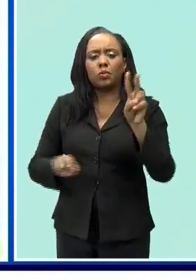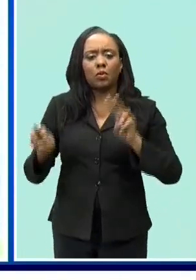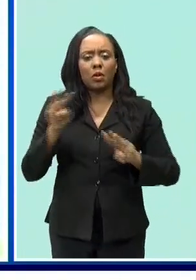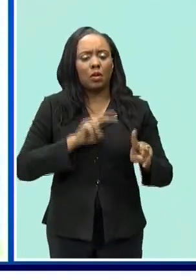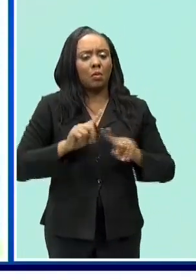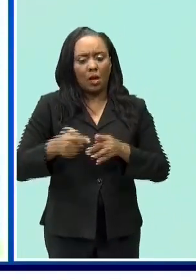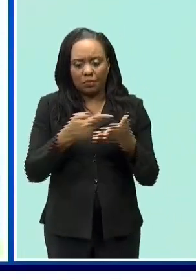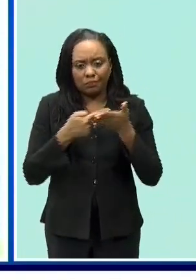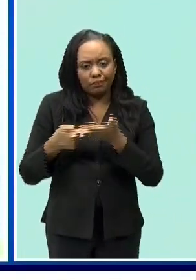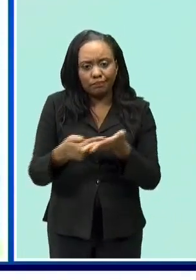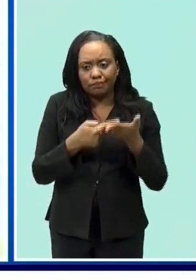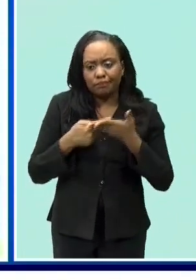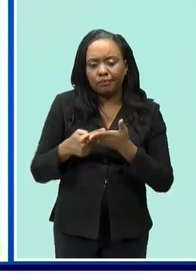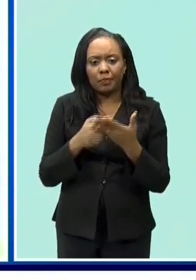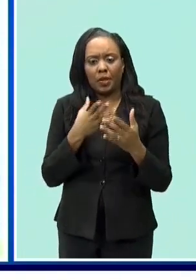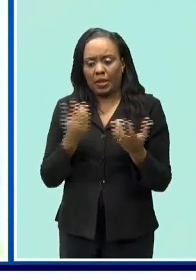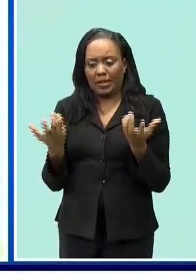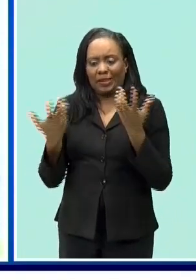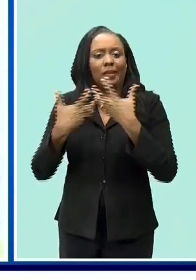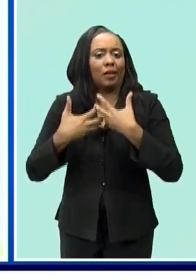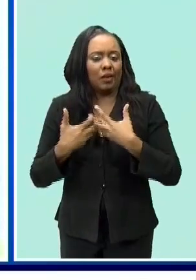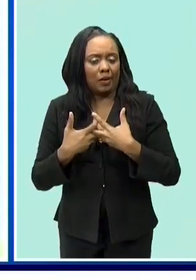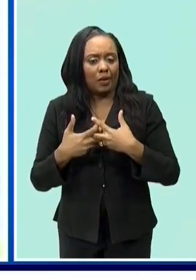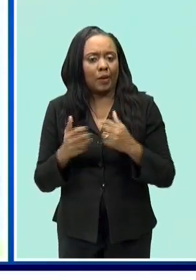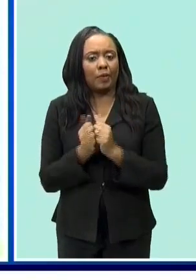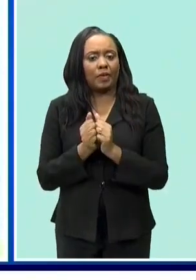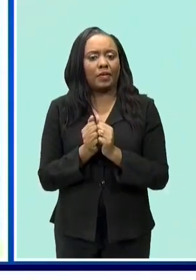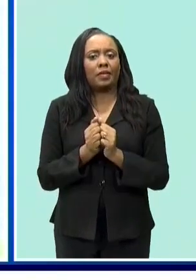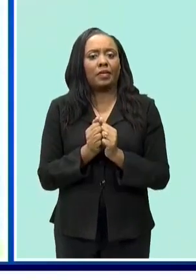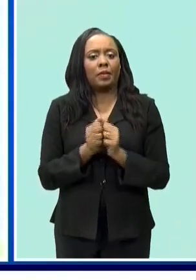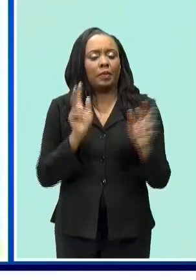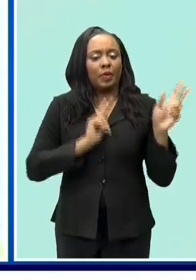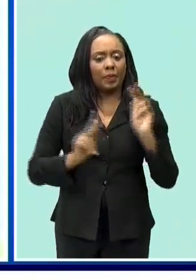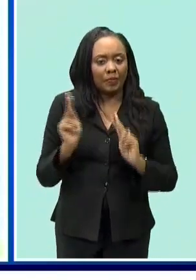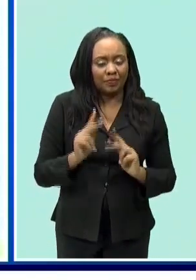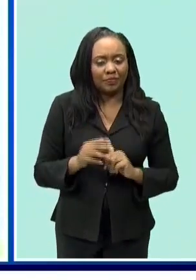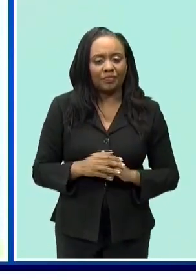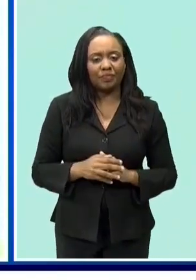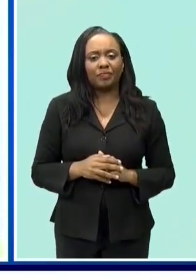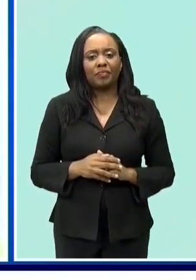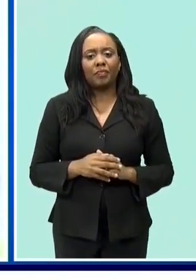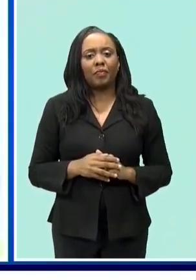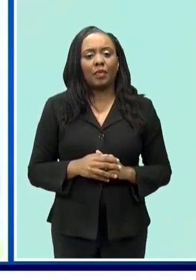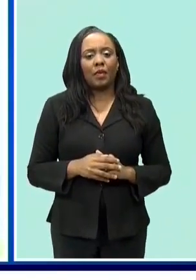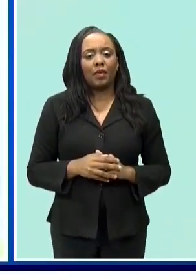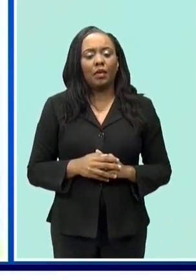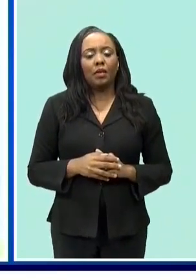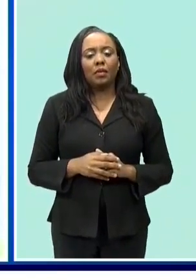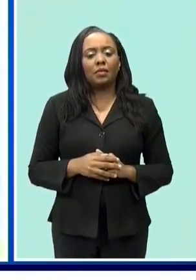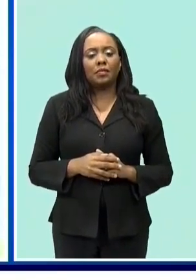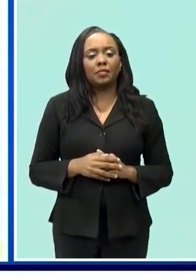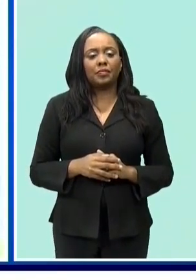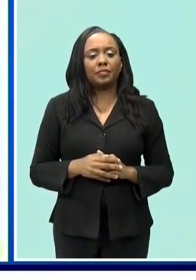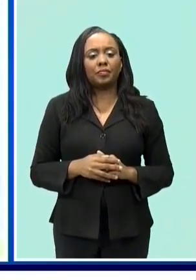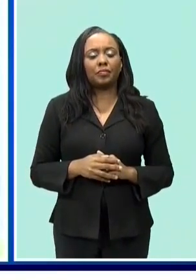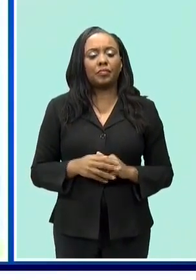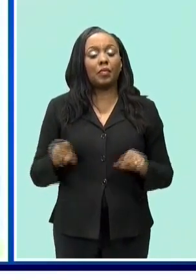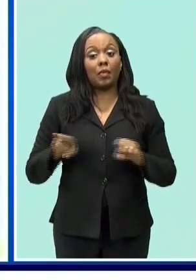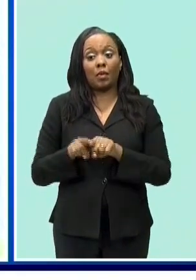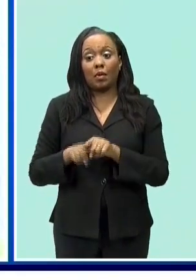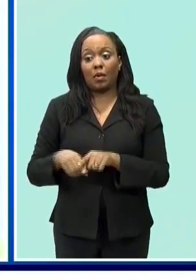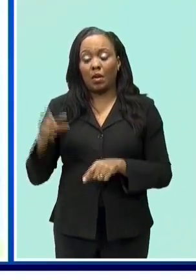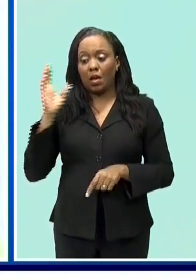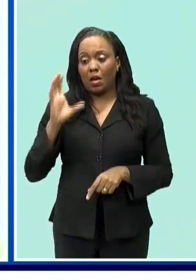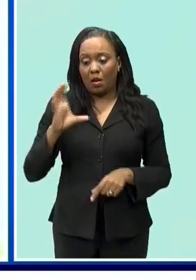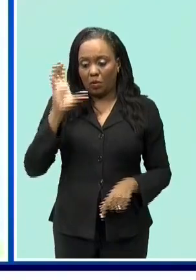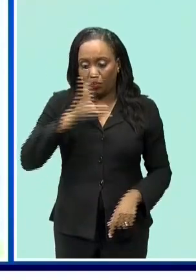and collaboration and partnerships. In addition, there will be operations in the form of crackdowns, which will